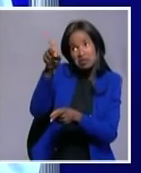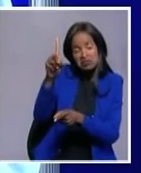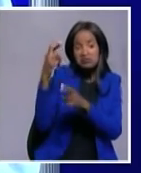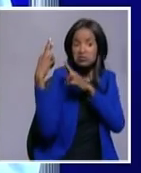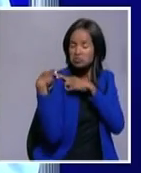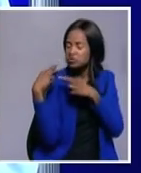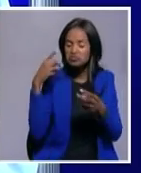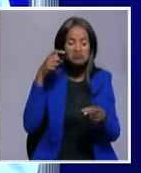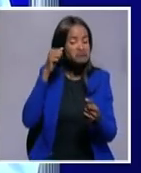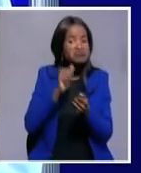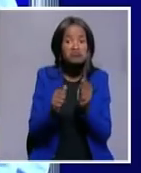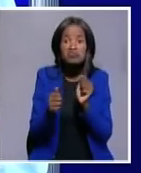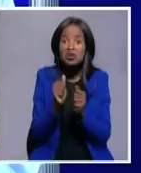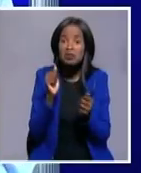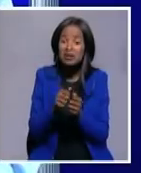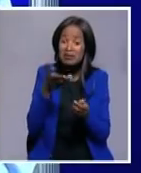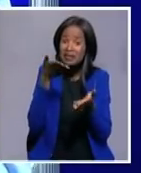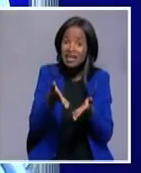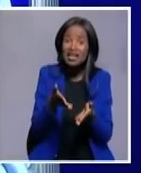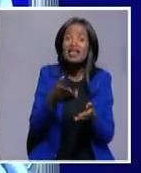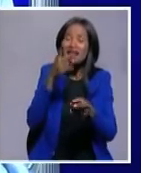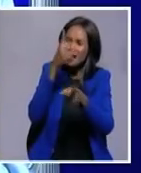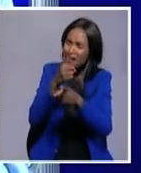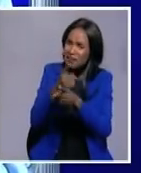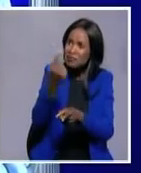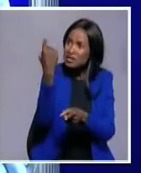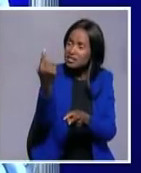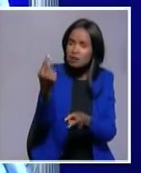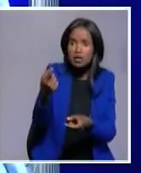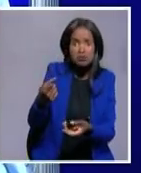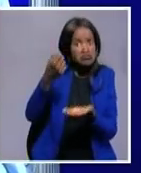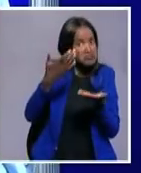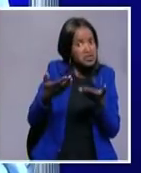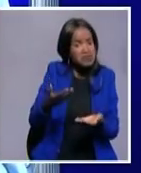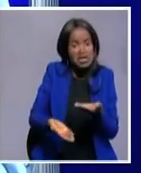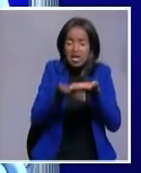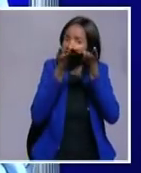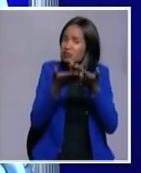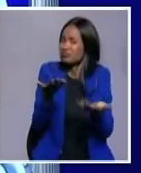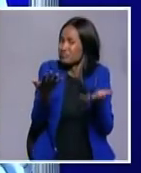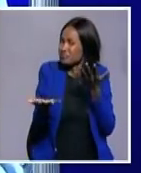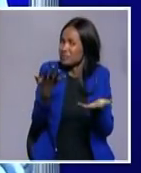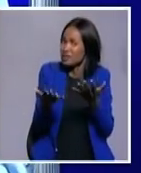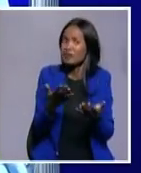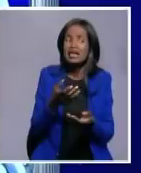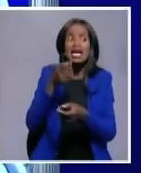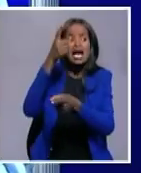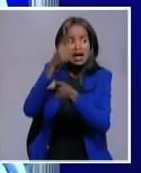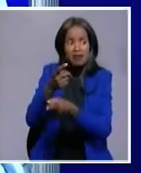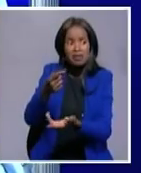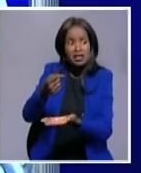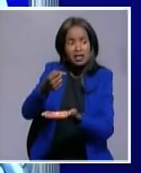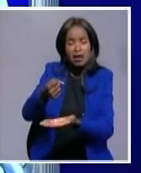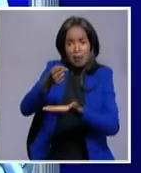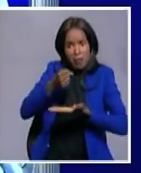is a situation where government need to come in and also assist Namwater to